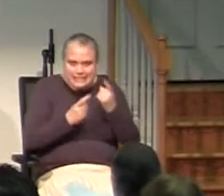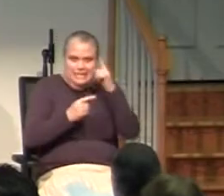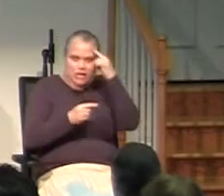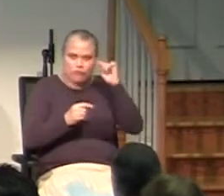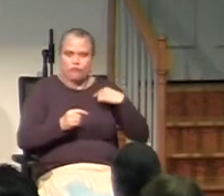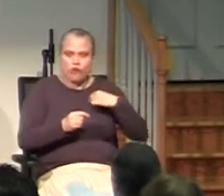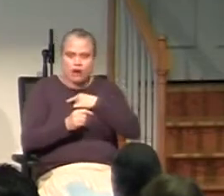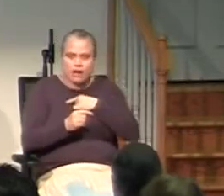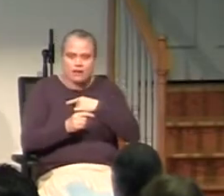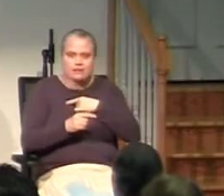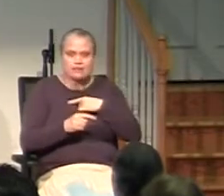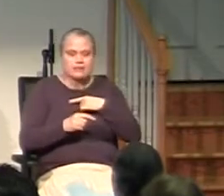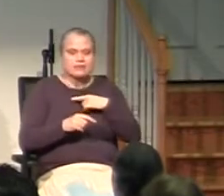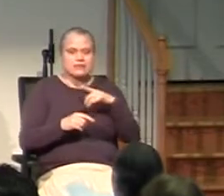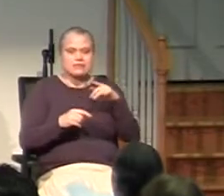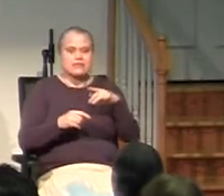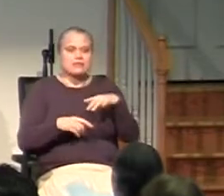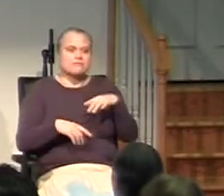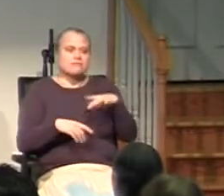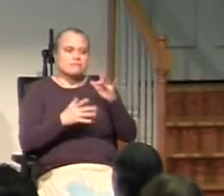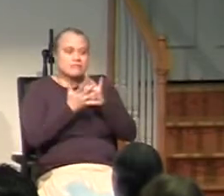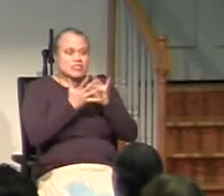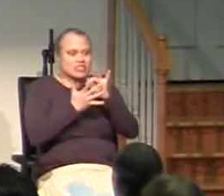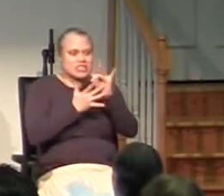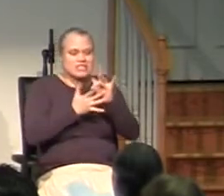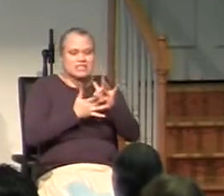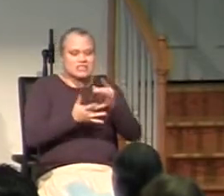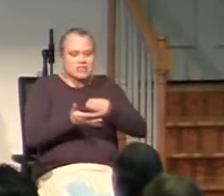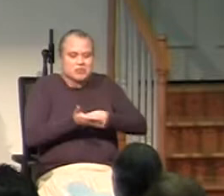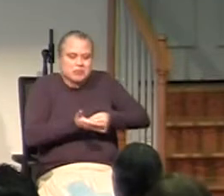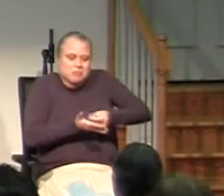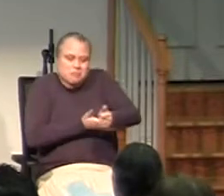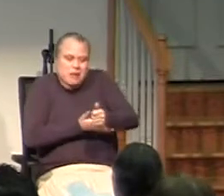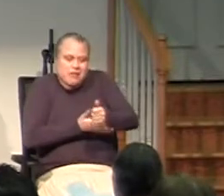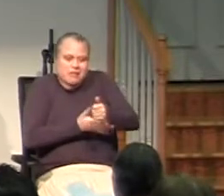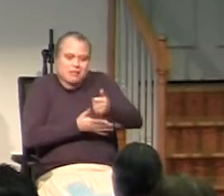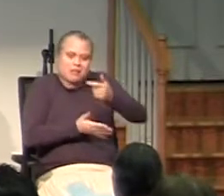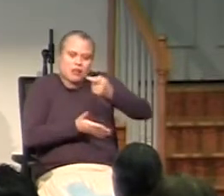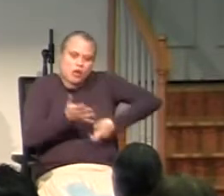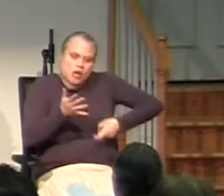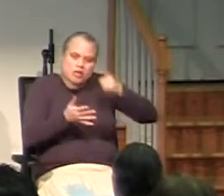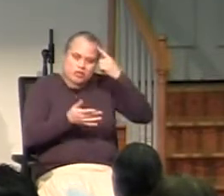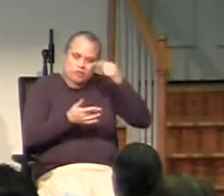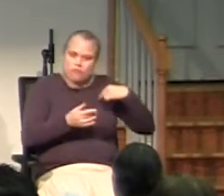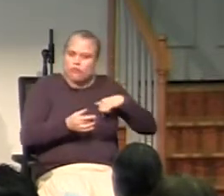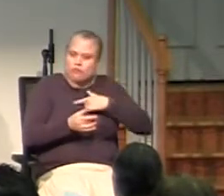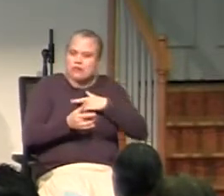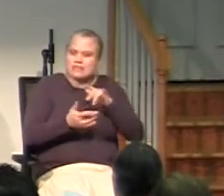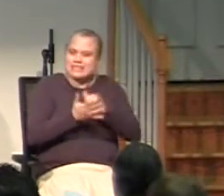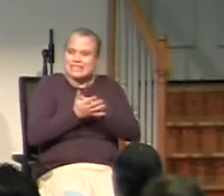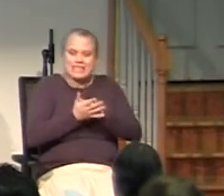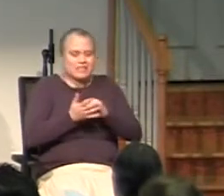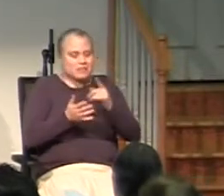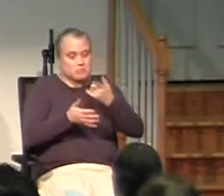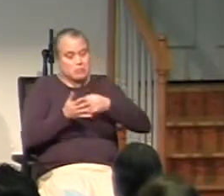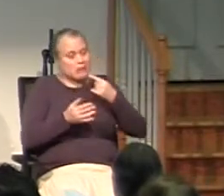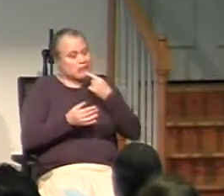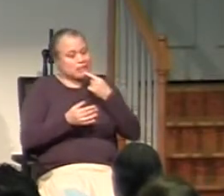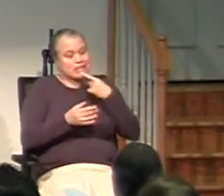He died for us. He exhausted the penalty that was against us. That is what he's claiming in heaven today.